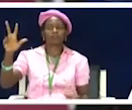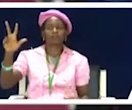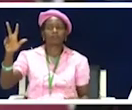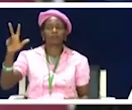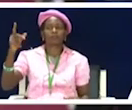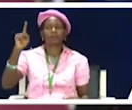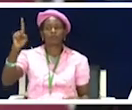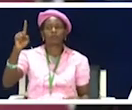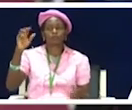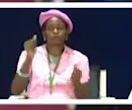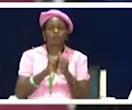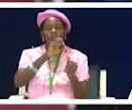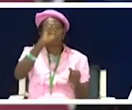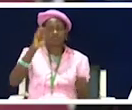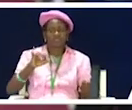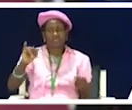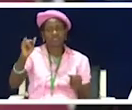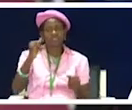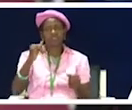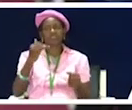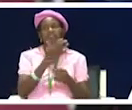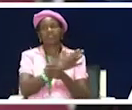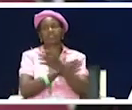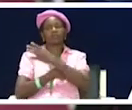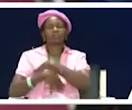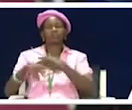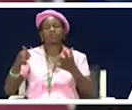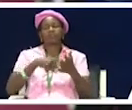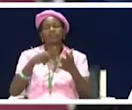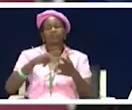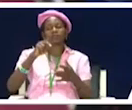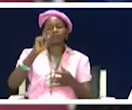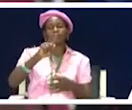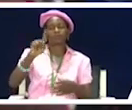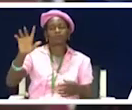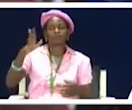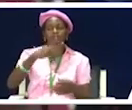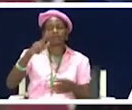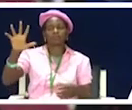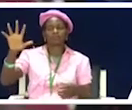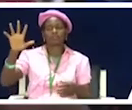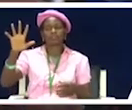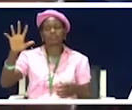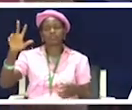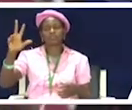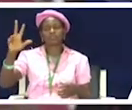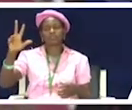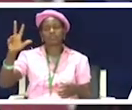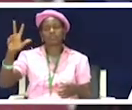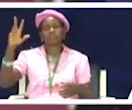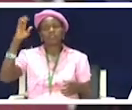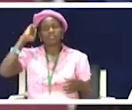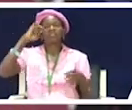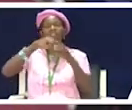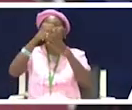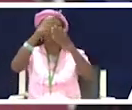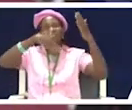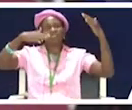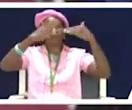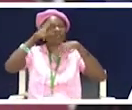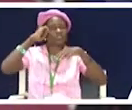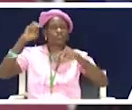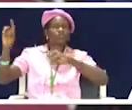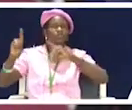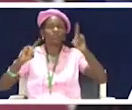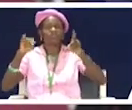The one with the everlasting arms. Psalm 115 verse 3. He's in the heavens. He does as he pleases.